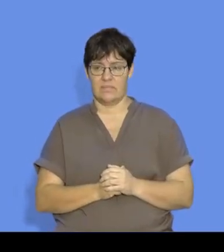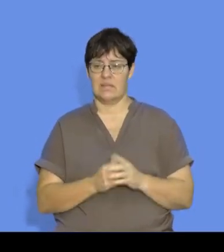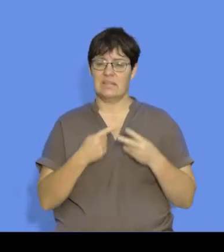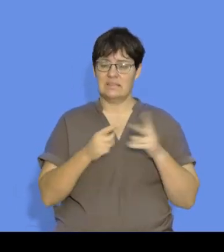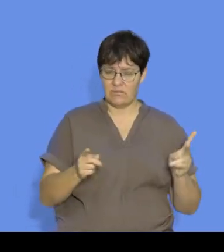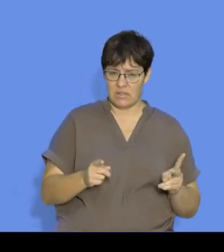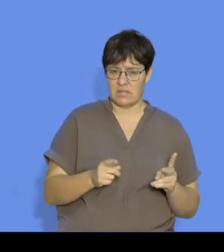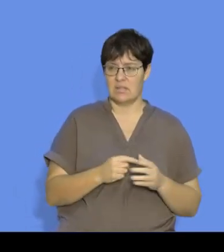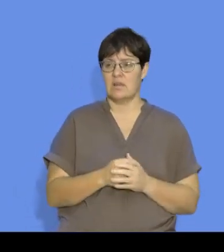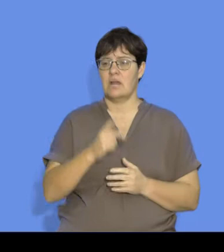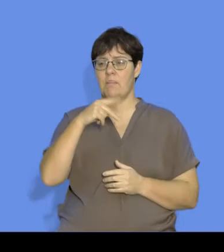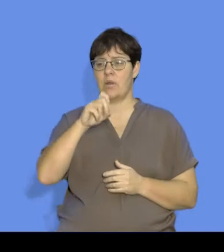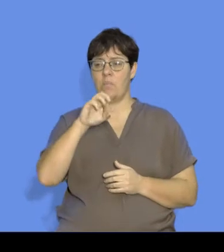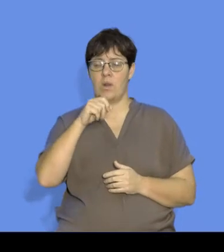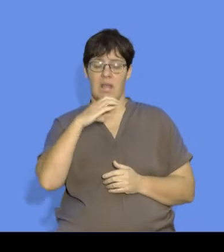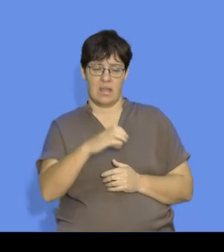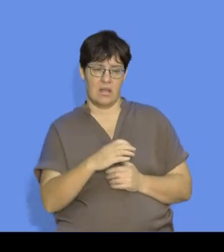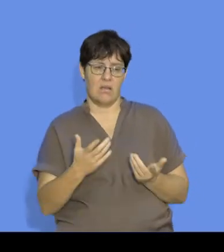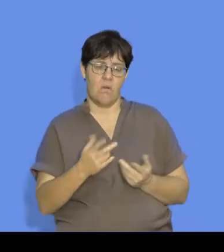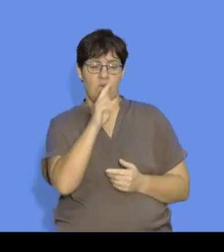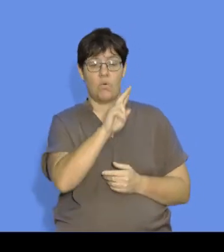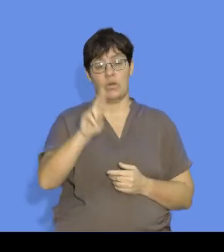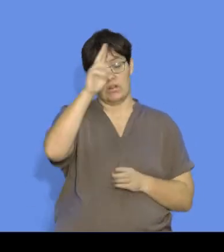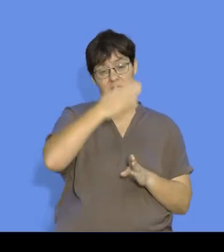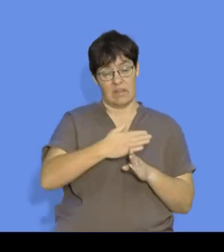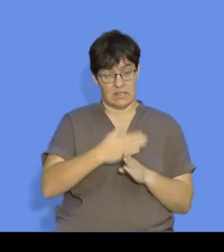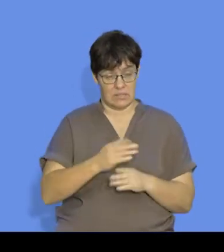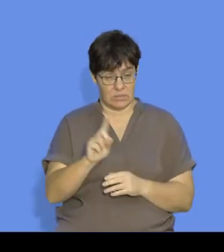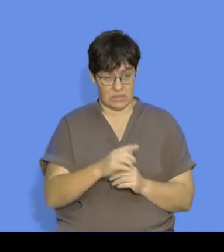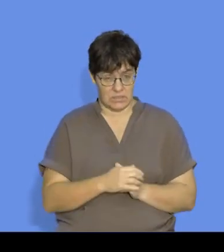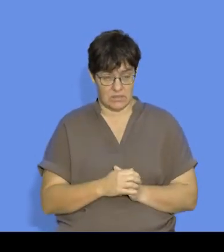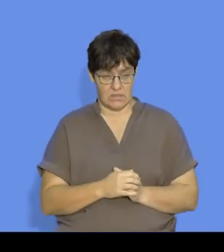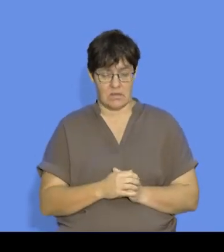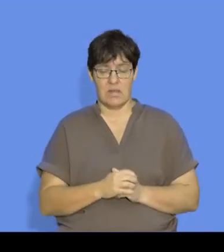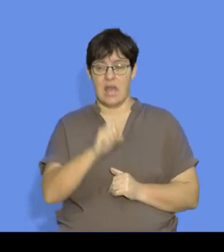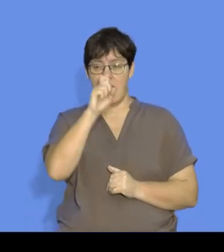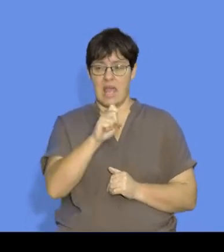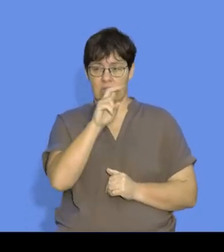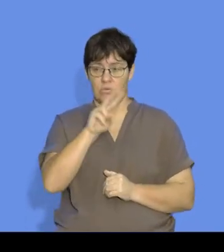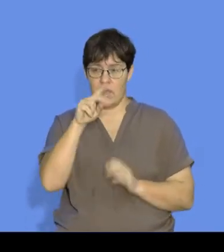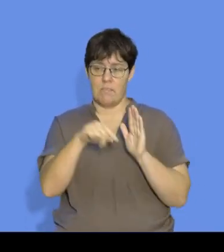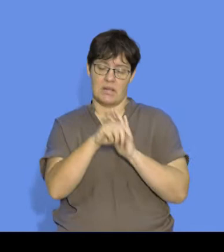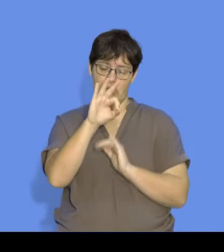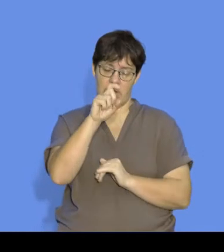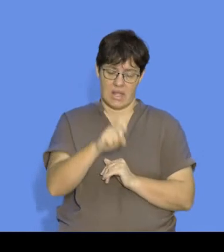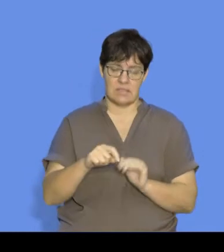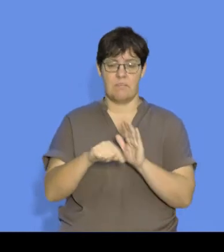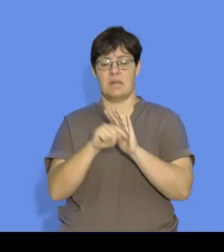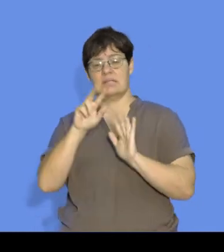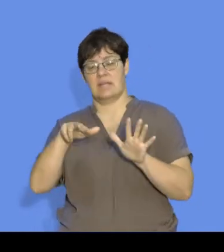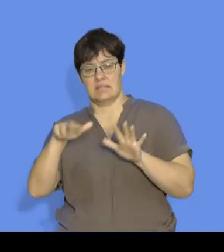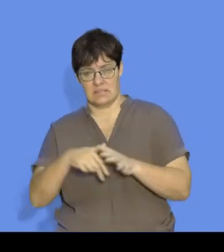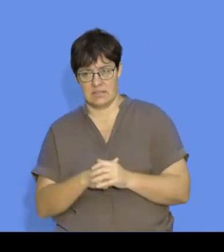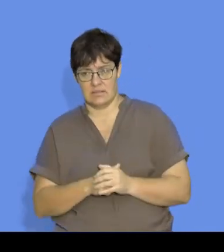A different type of a parabolic function or a quadratic function will be x squared minus